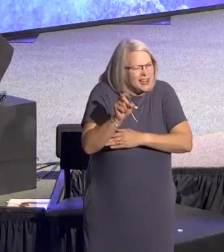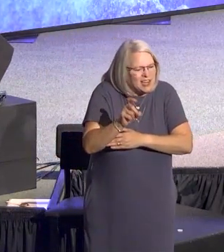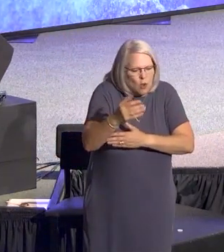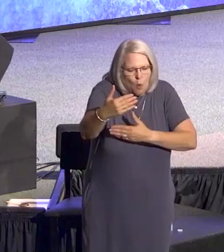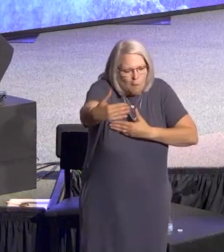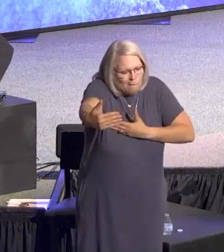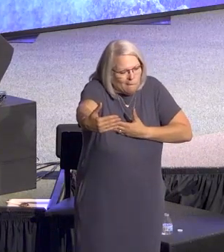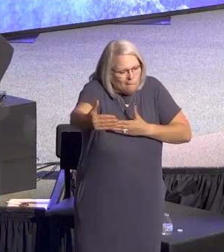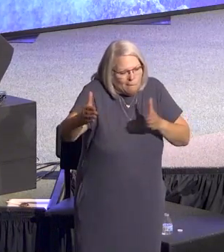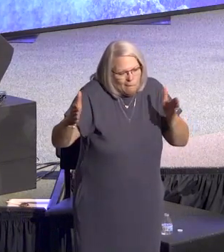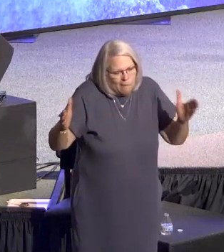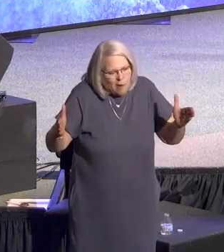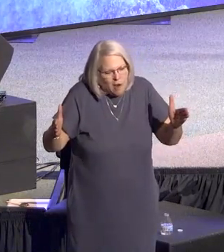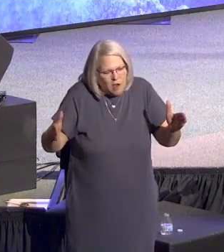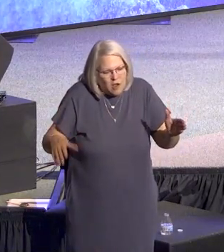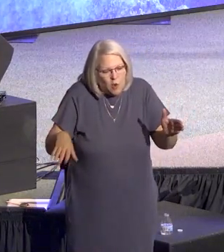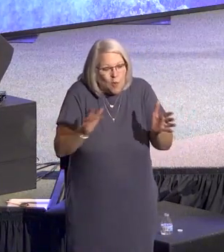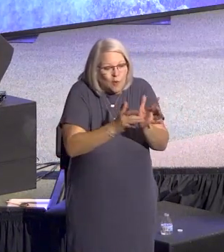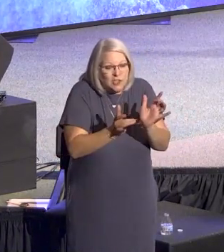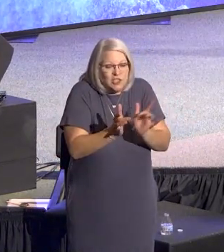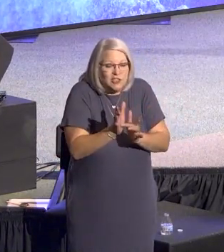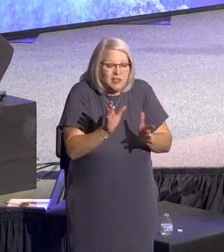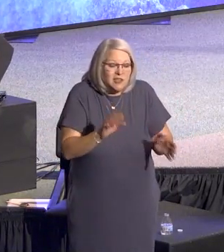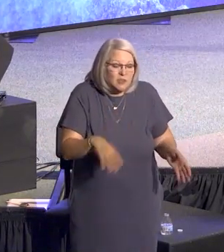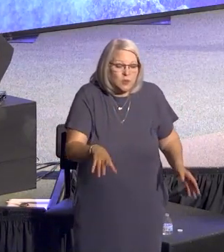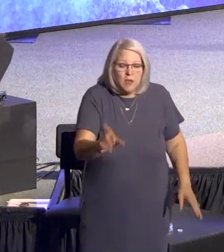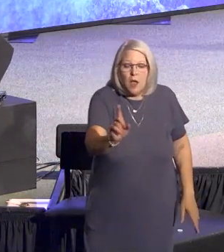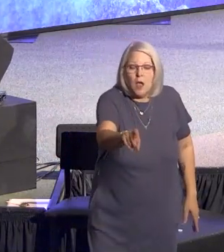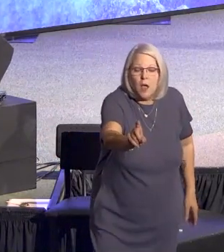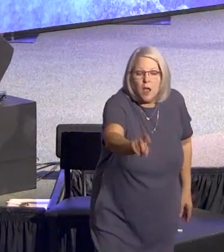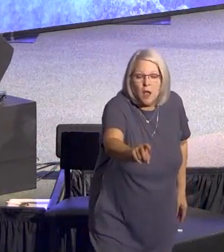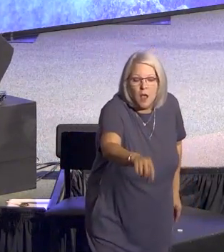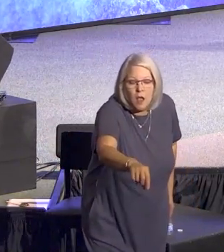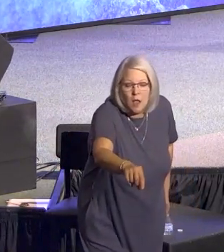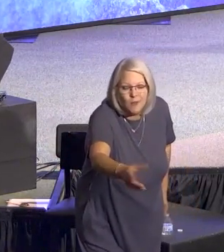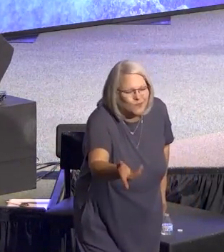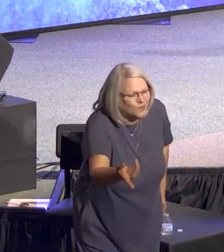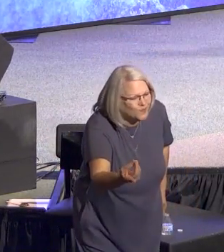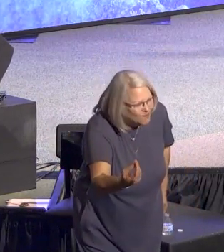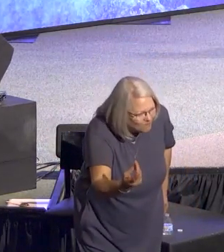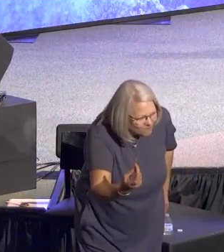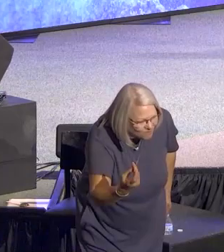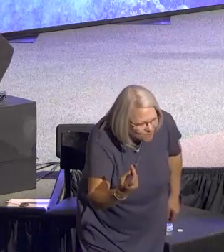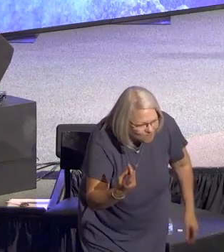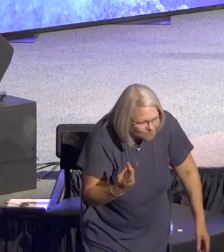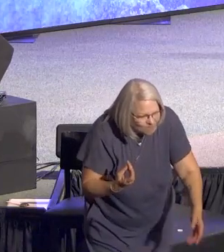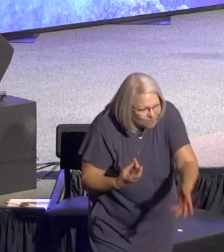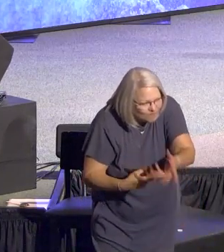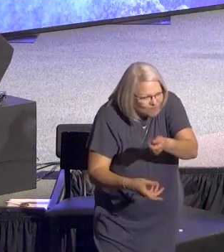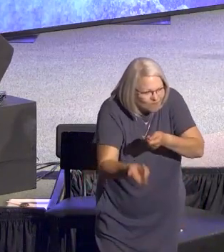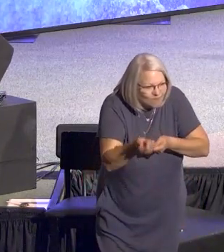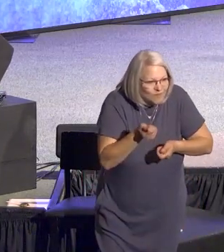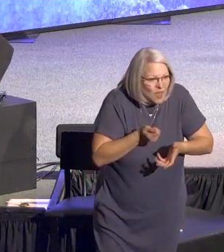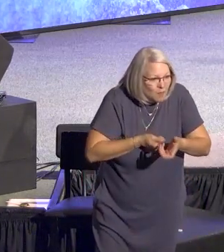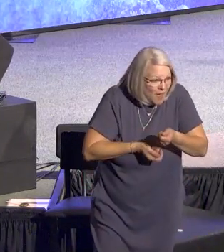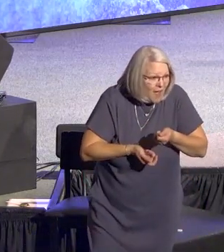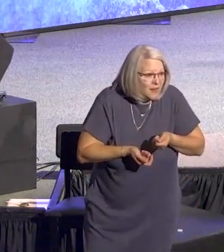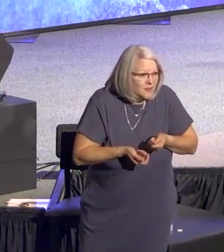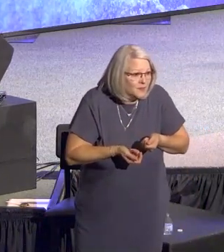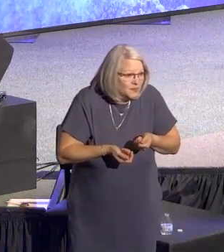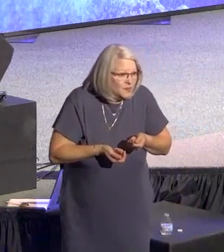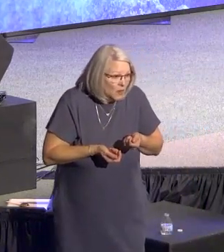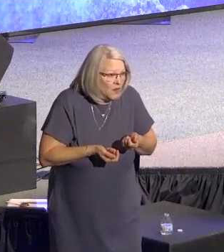live my life. And that someone is Christ. We need grace, but we also need truth. We need call